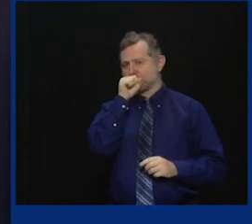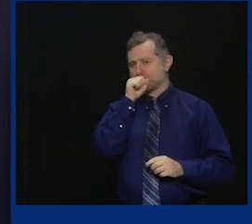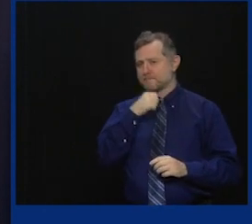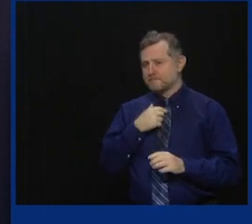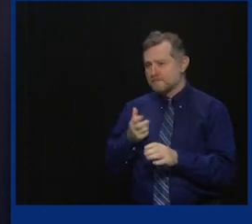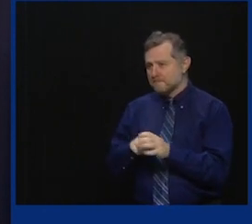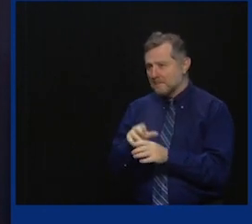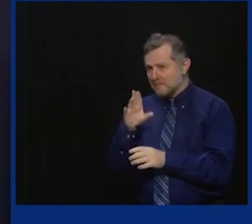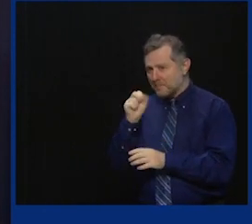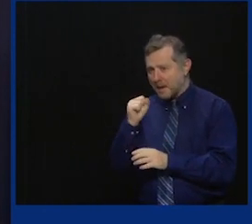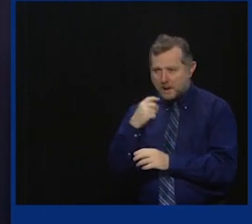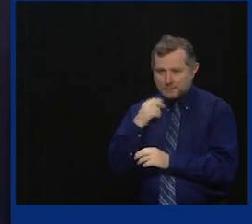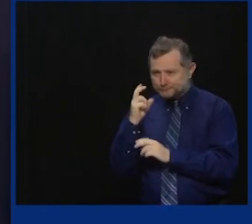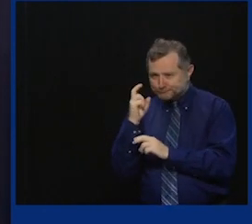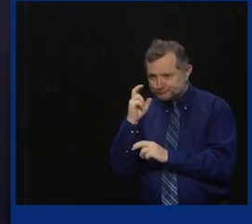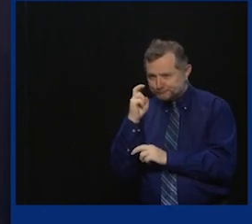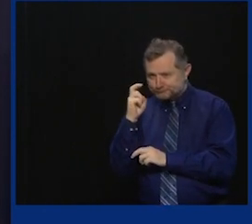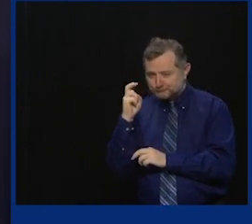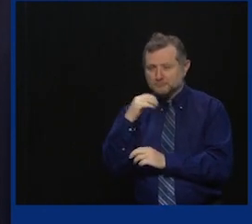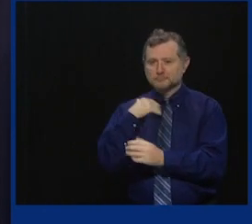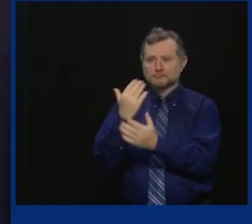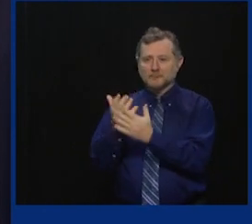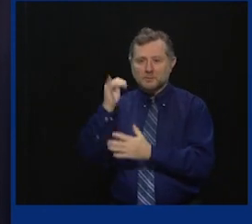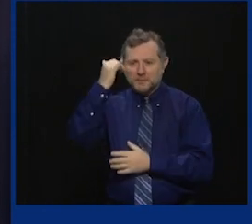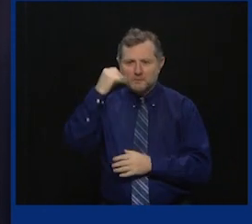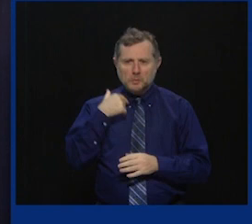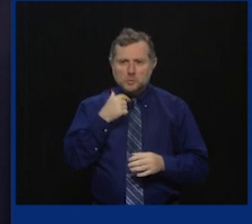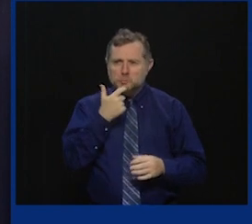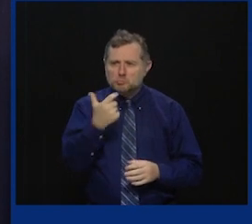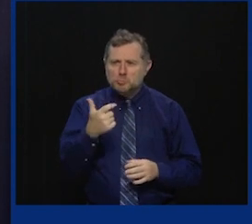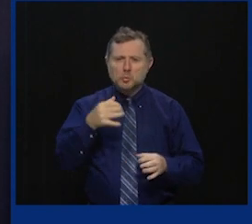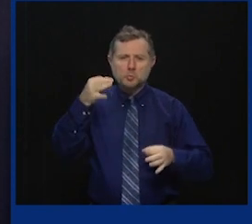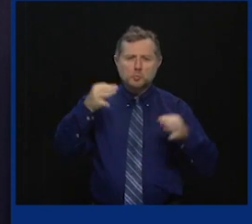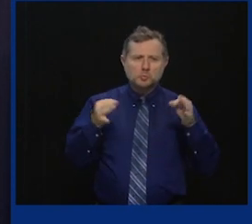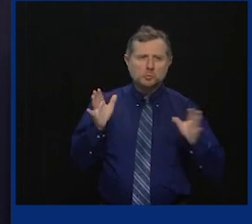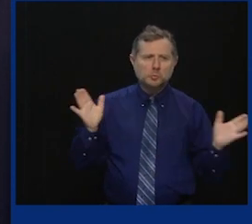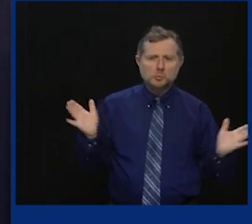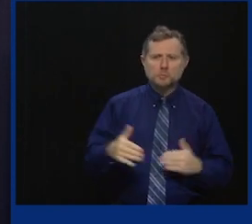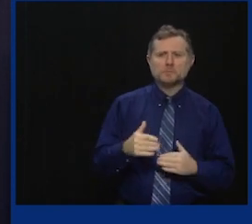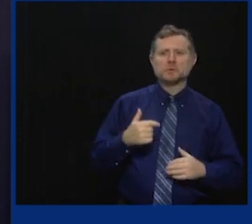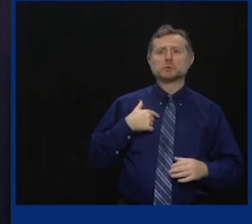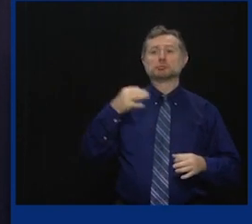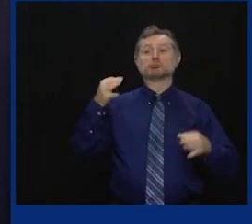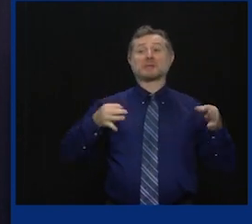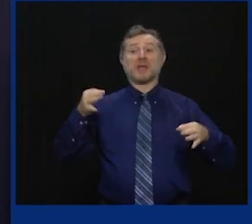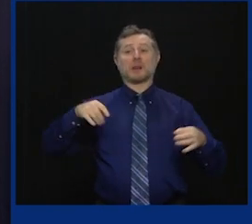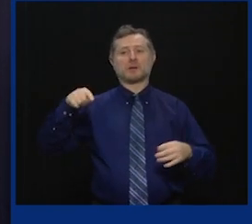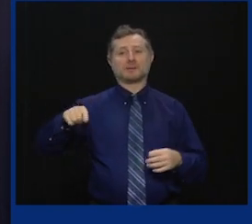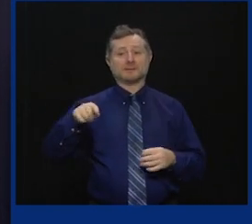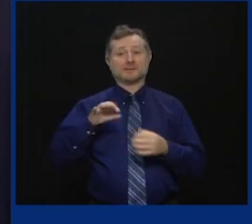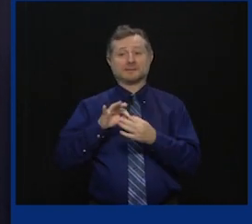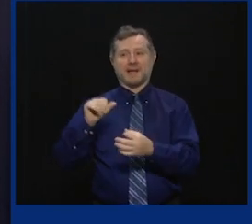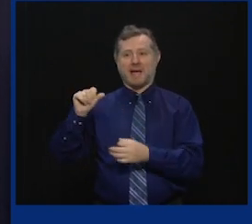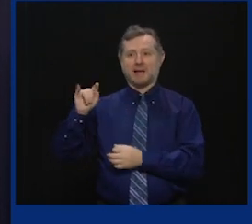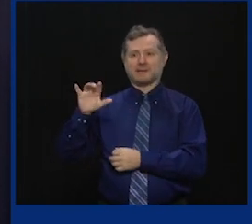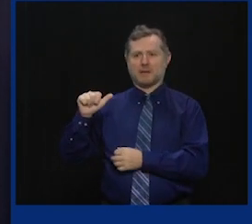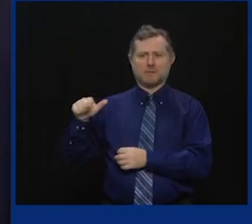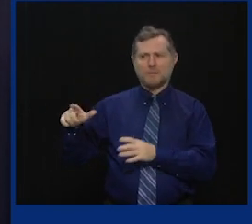courtroom. But I knew I wanted to sit there and witness history, and I watched the Attica trials. And I heard the stories come forth. So to